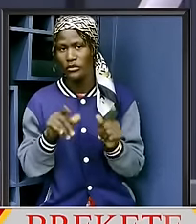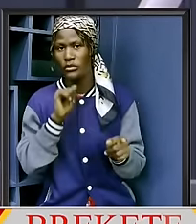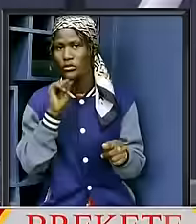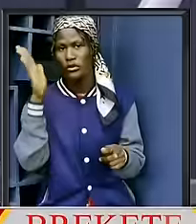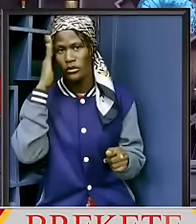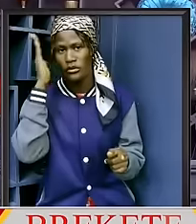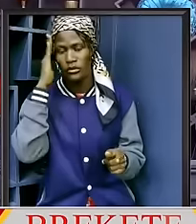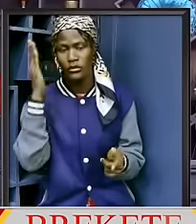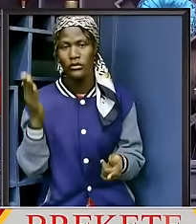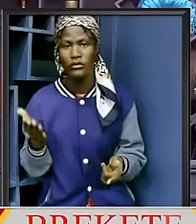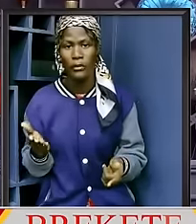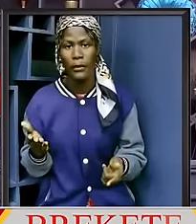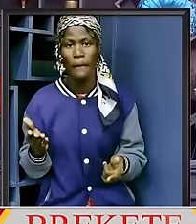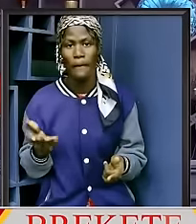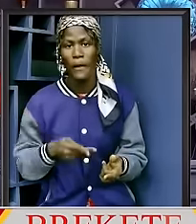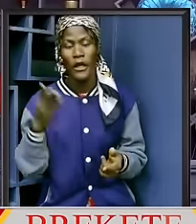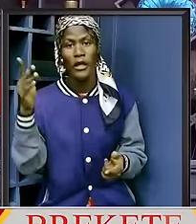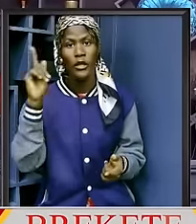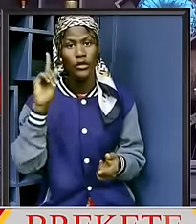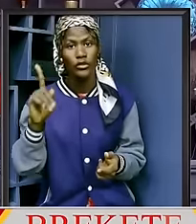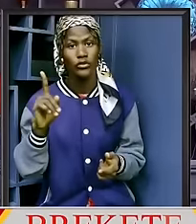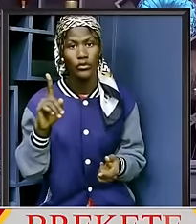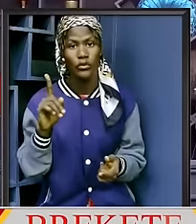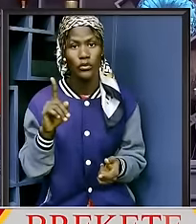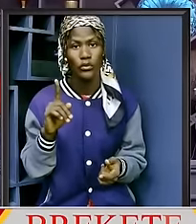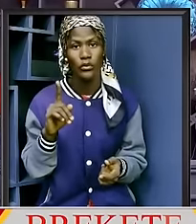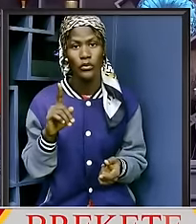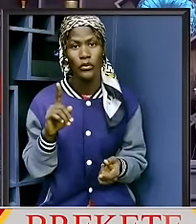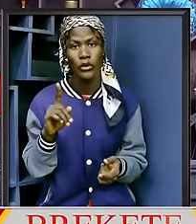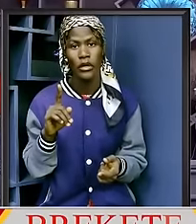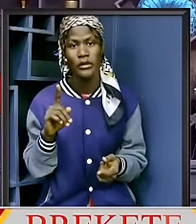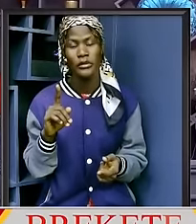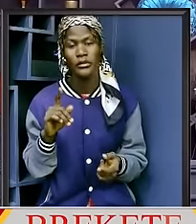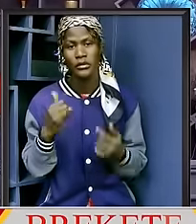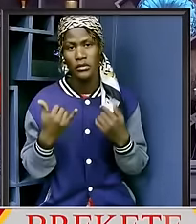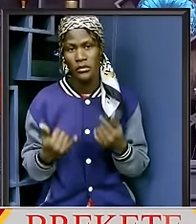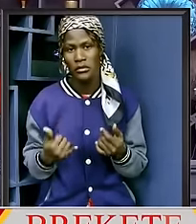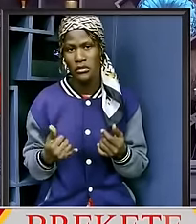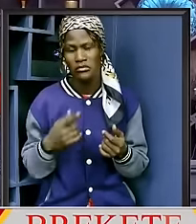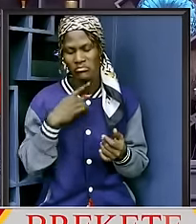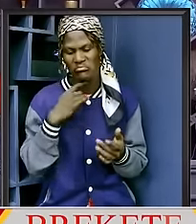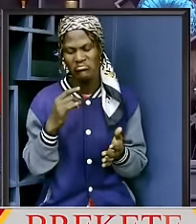So this one now, the man come begin the whip sentiment.